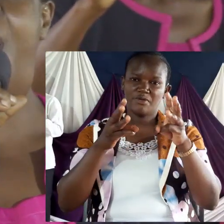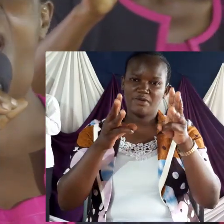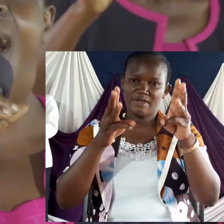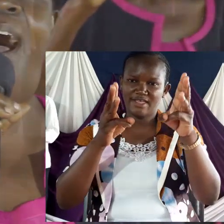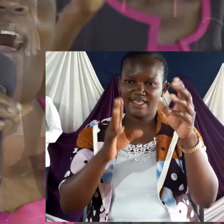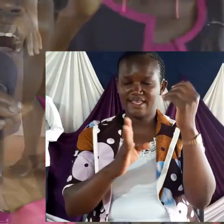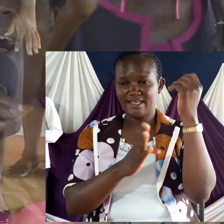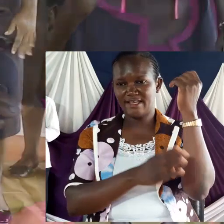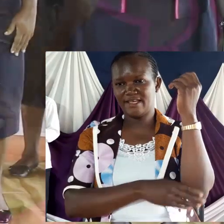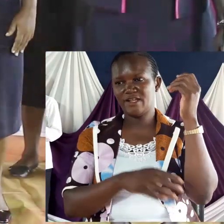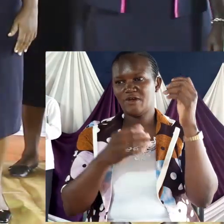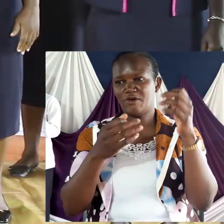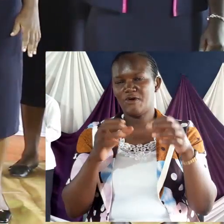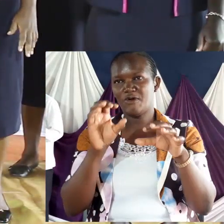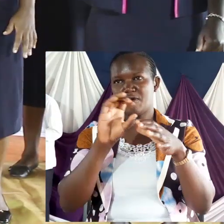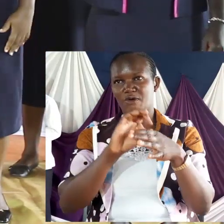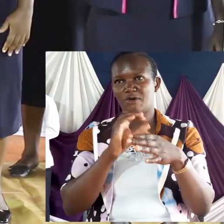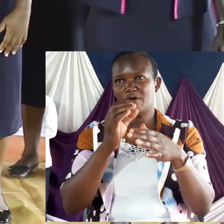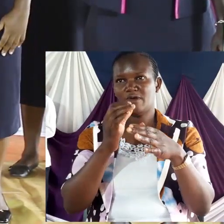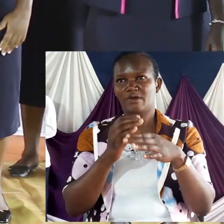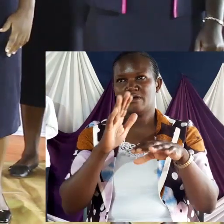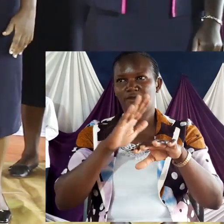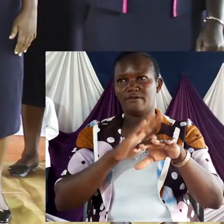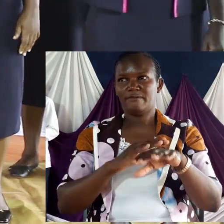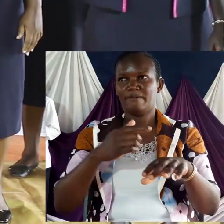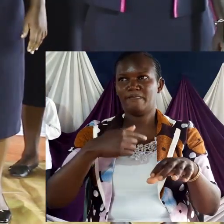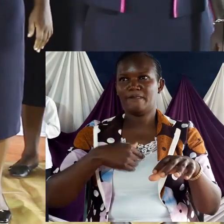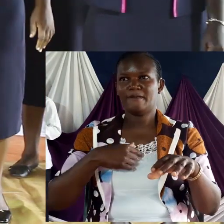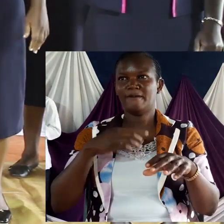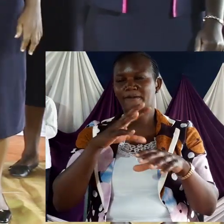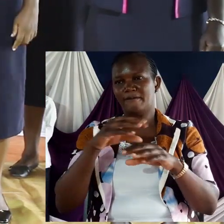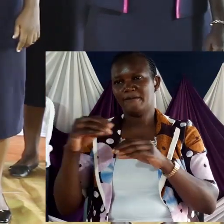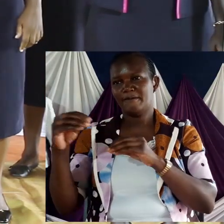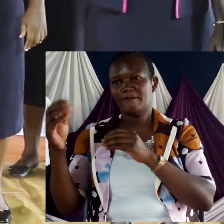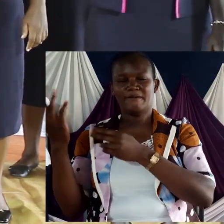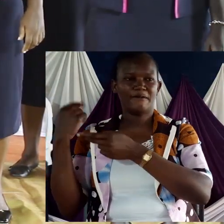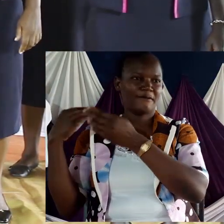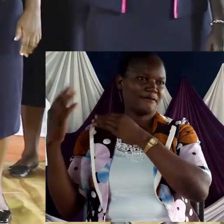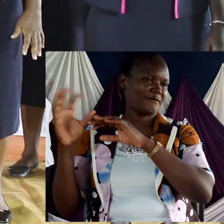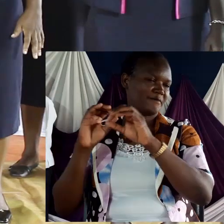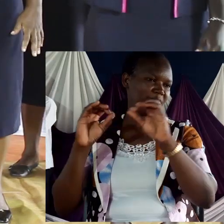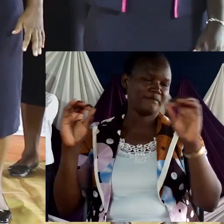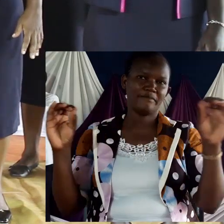yo bear An ase wok ok na dong che